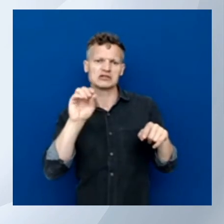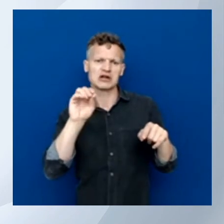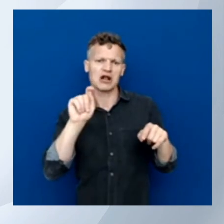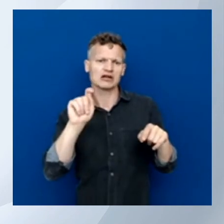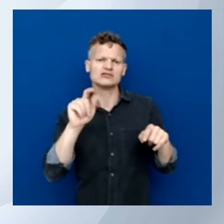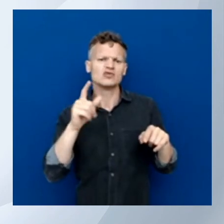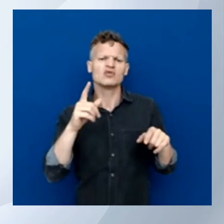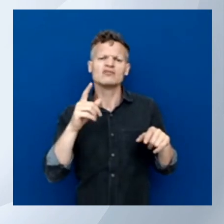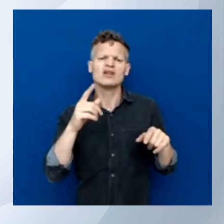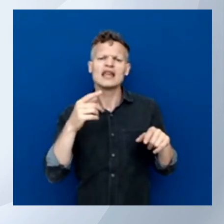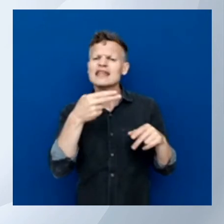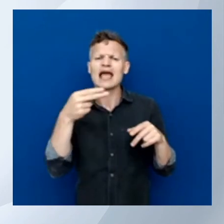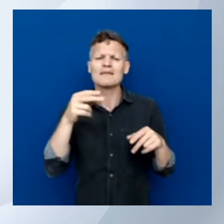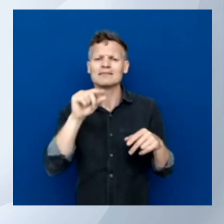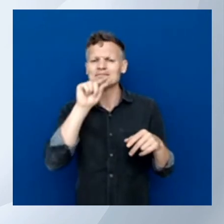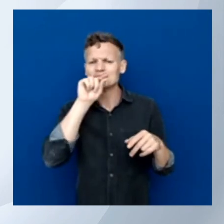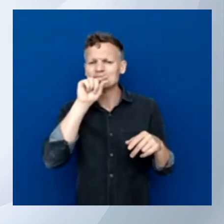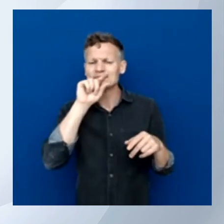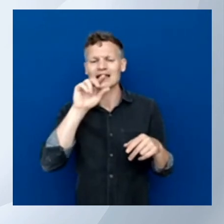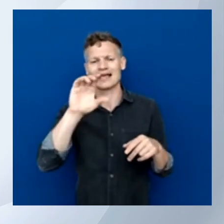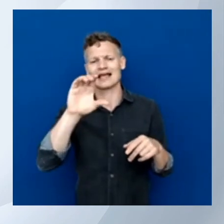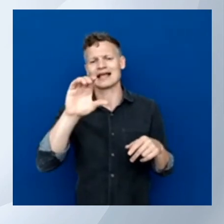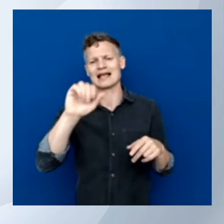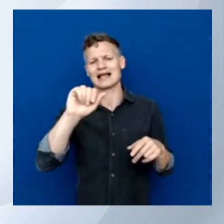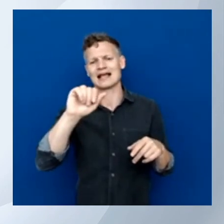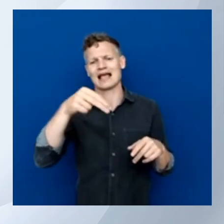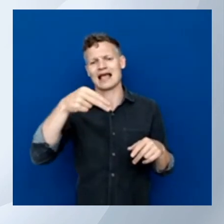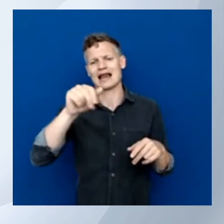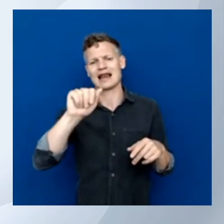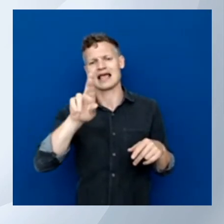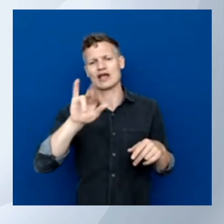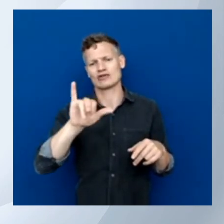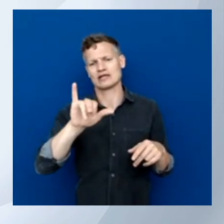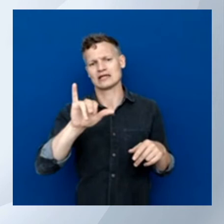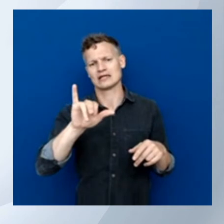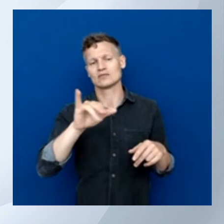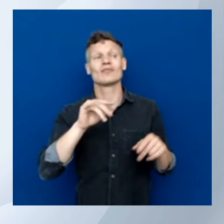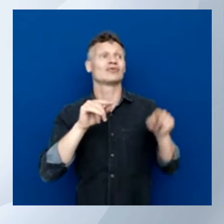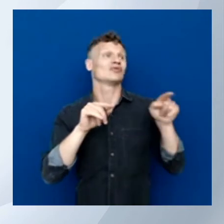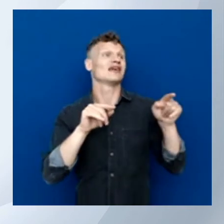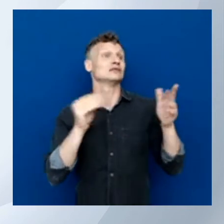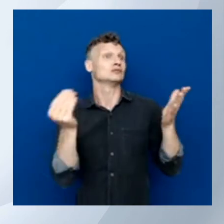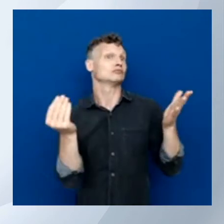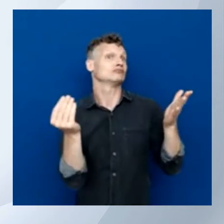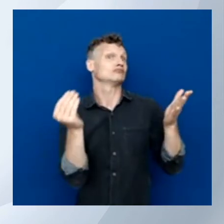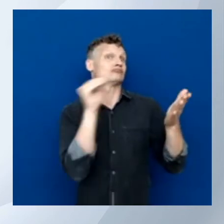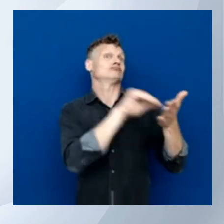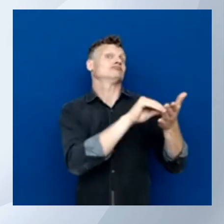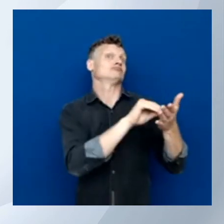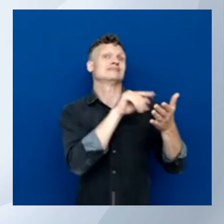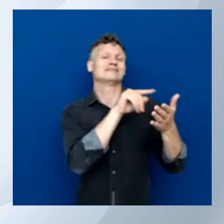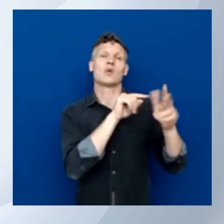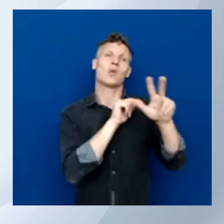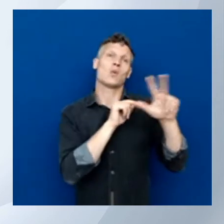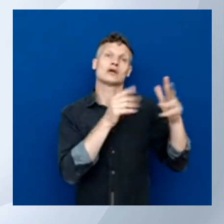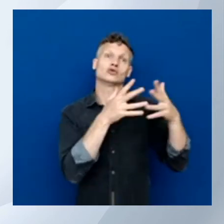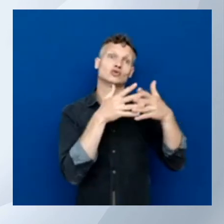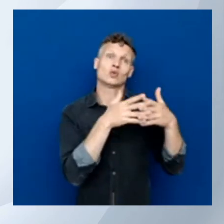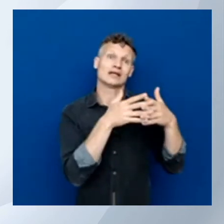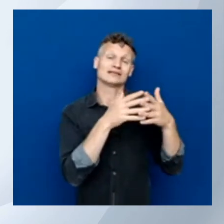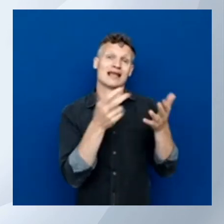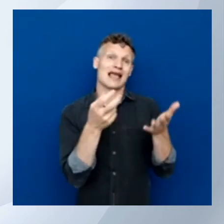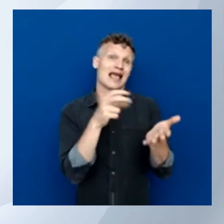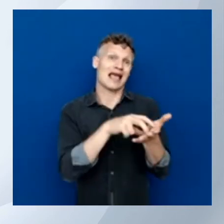Canary. So this is going to create a slot on this West US server, this West US app service called